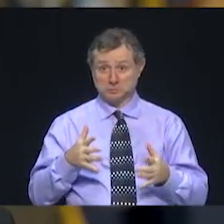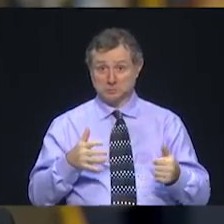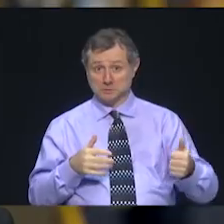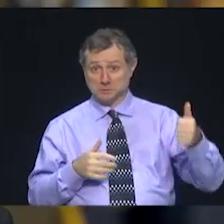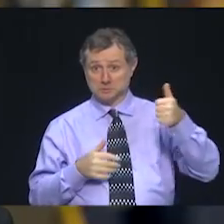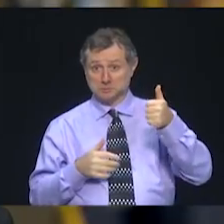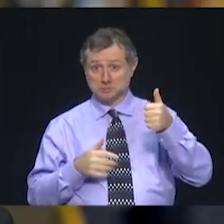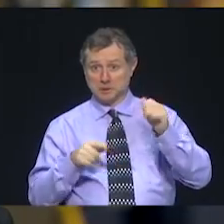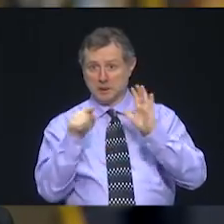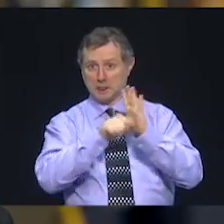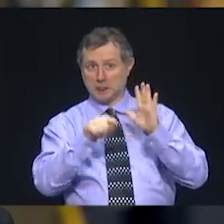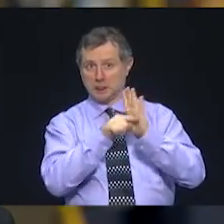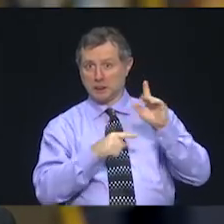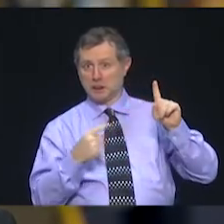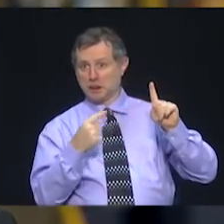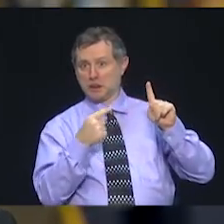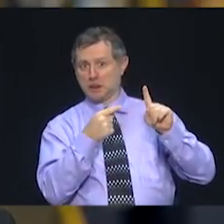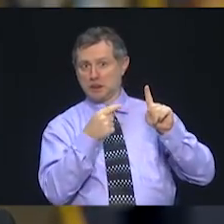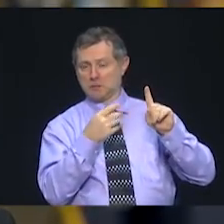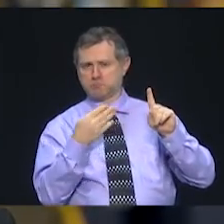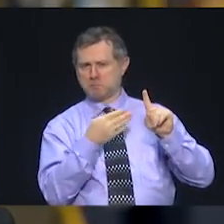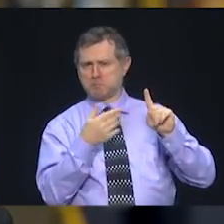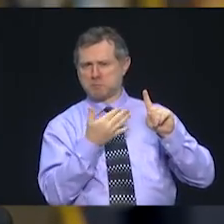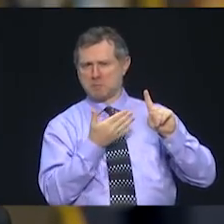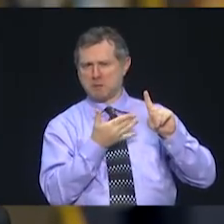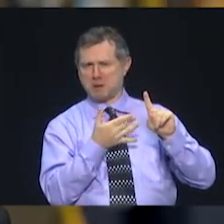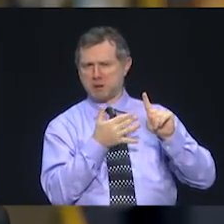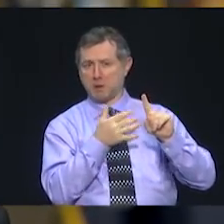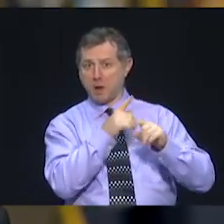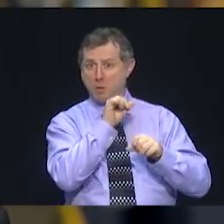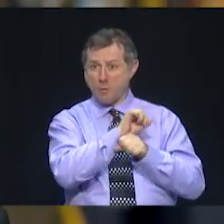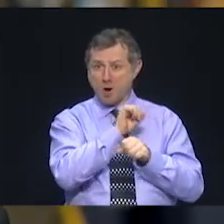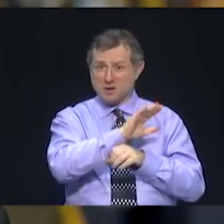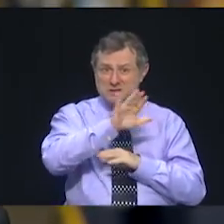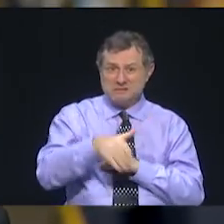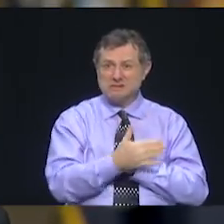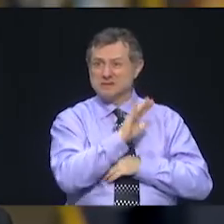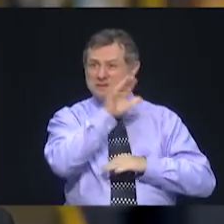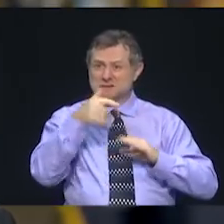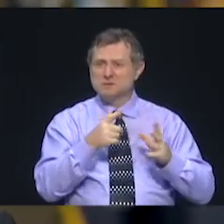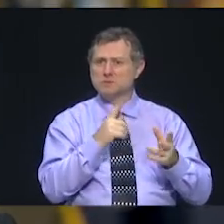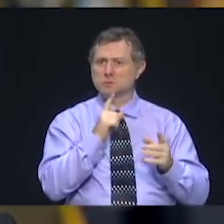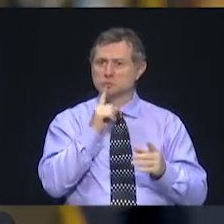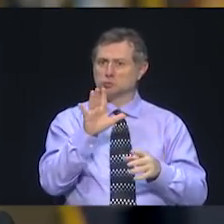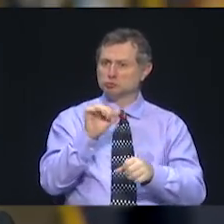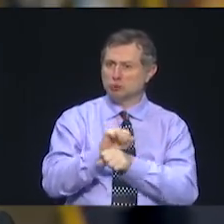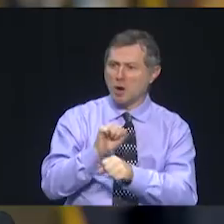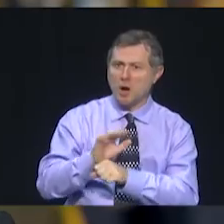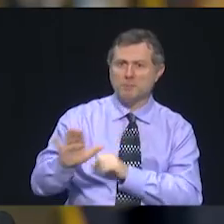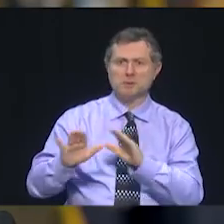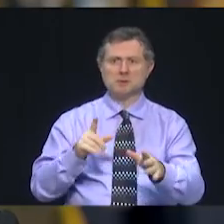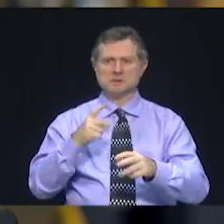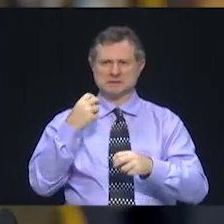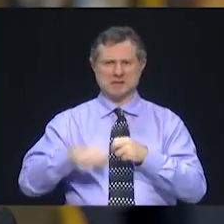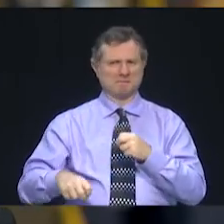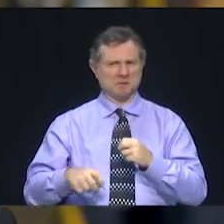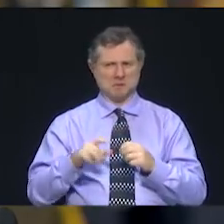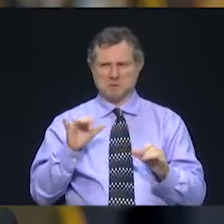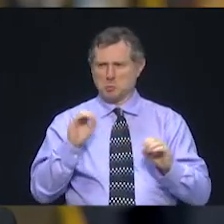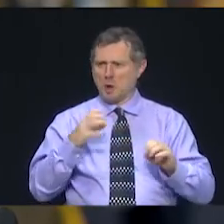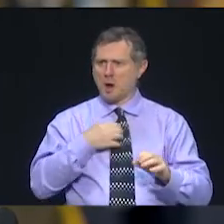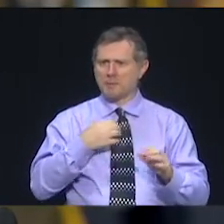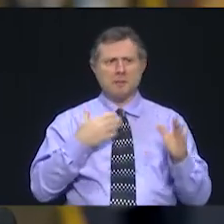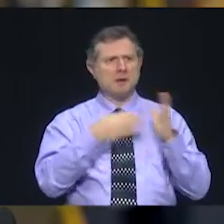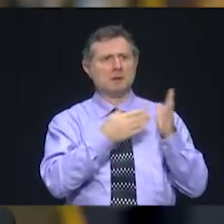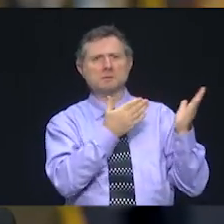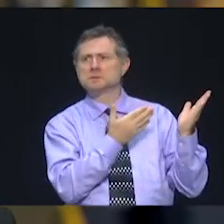and villainized for working long hours or holding people accountable or for being tough? A strong